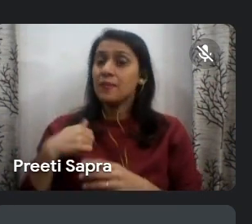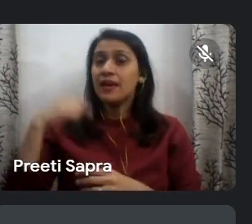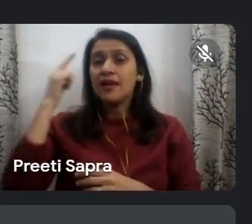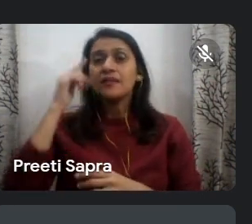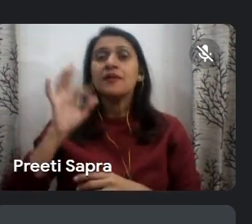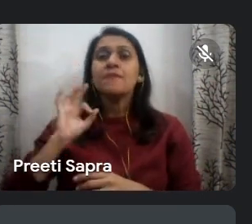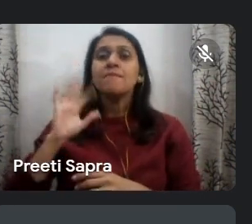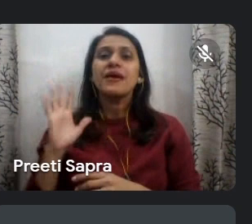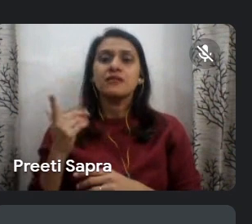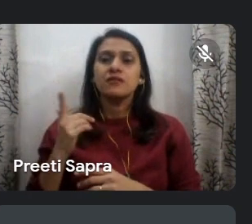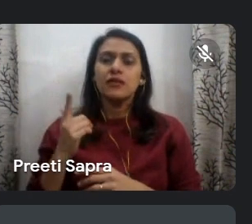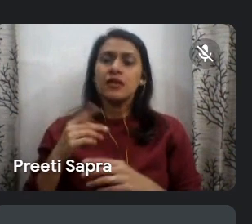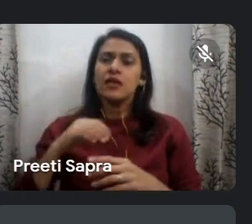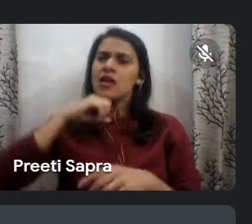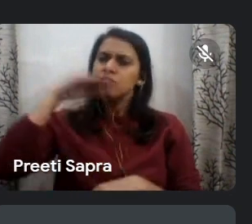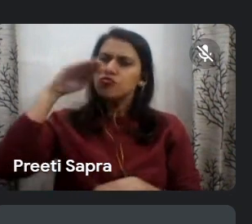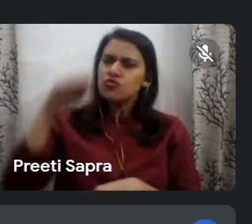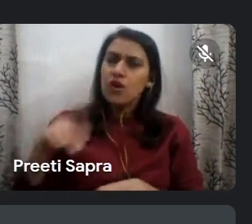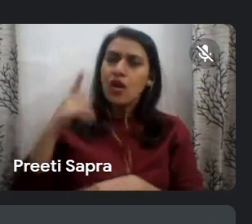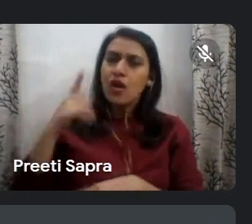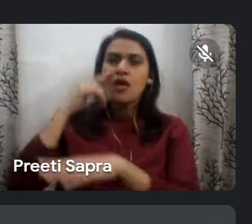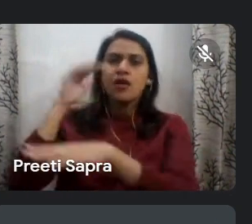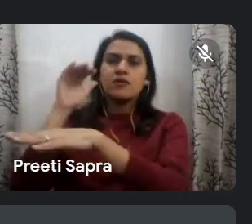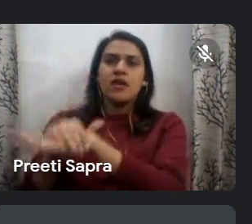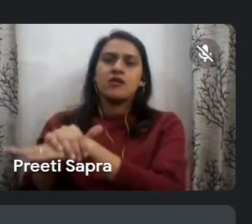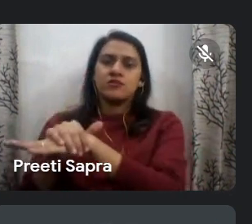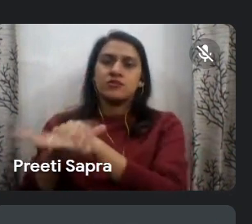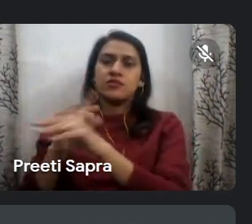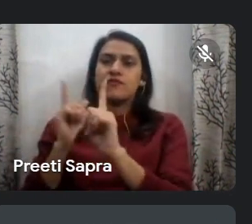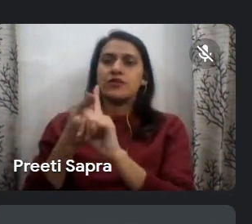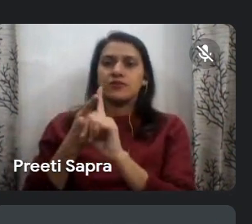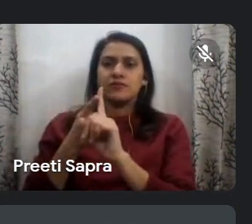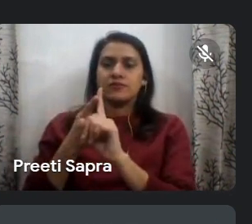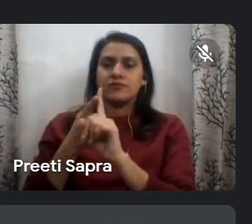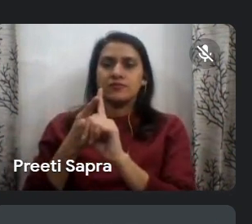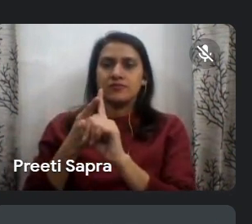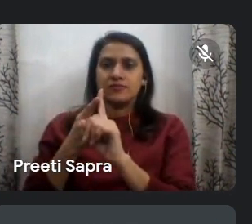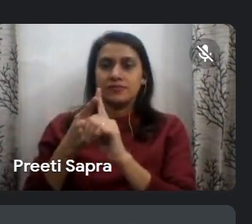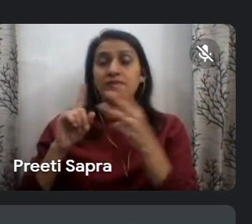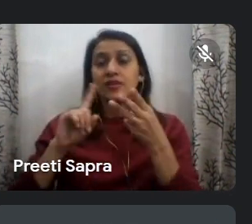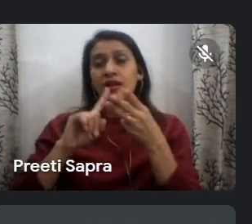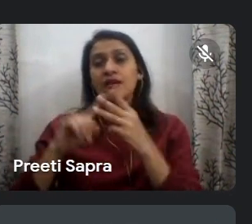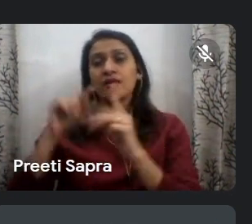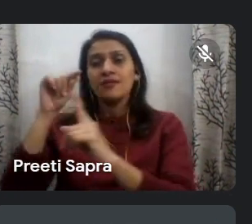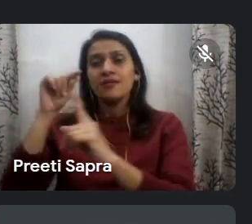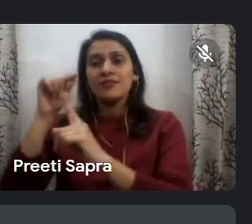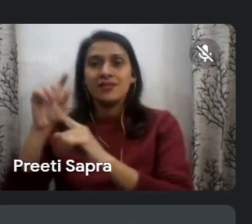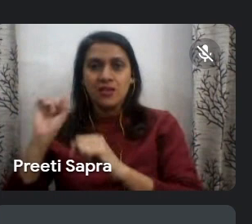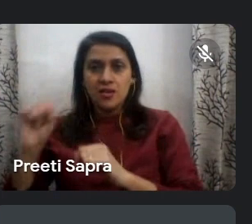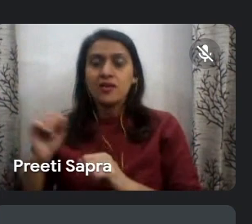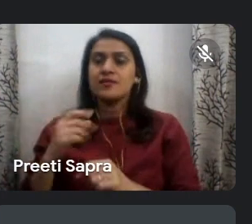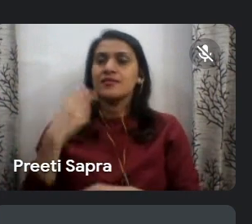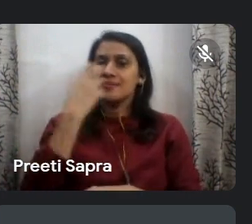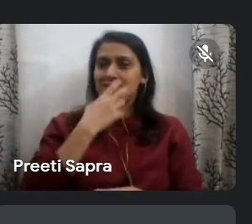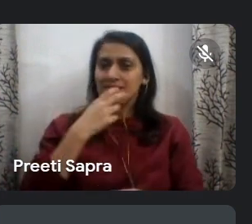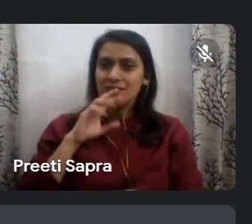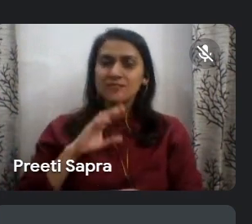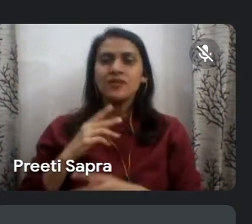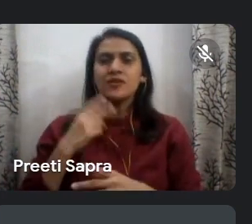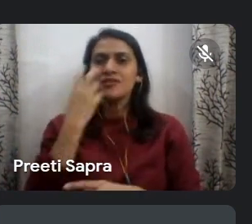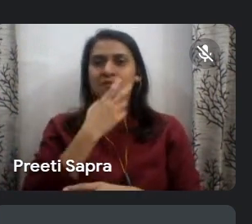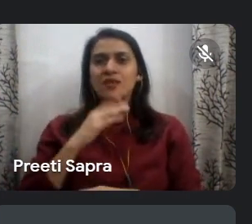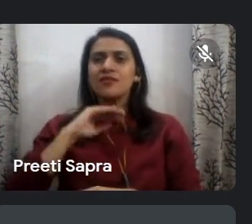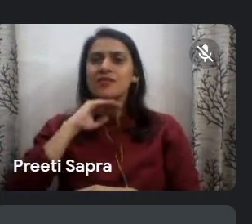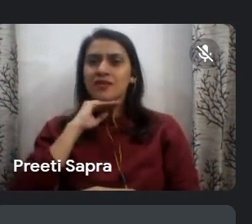early intervention. Is to sort of get them into both occupational therapy as well as speech therapies, and also